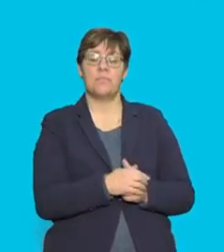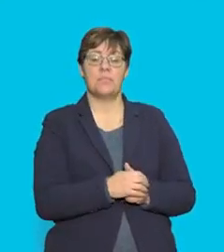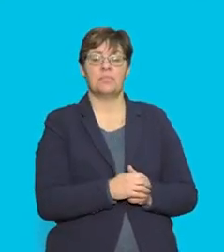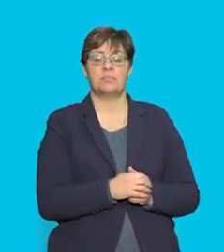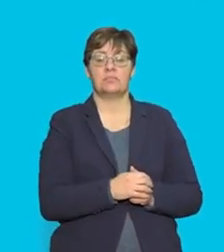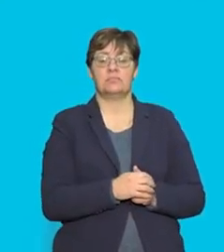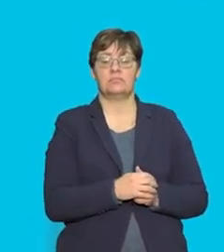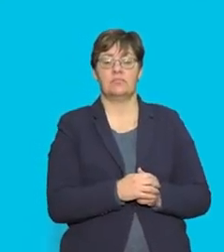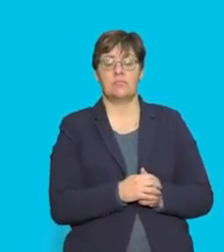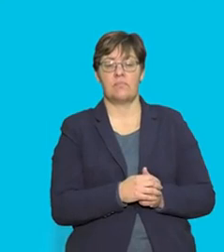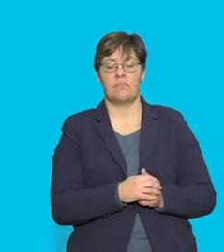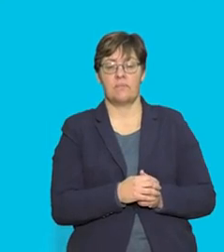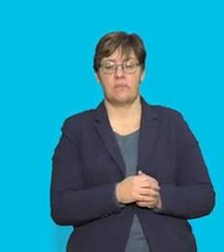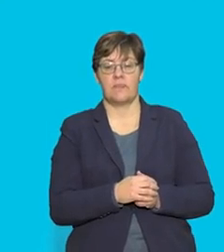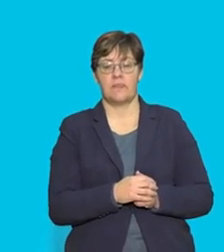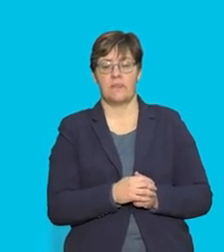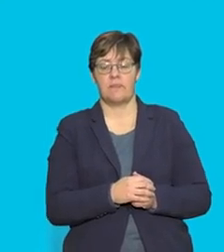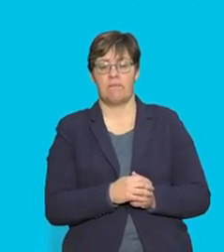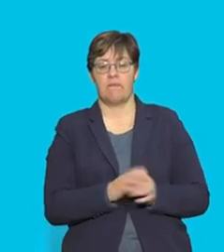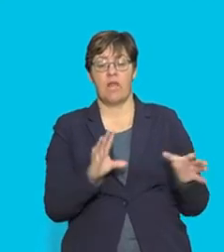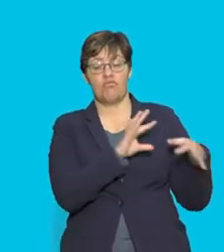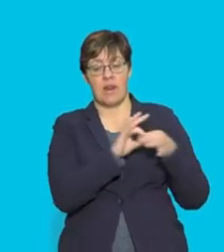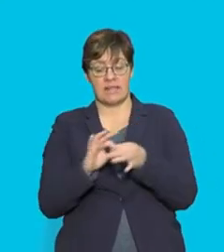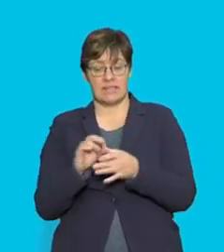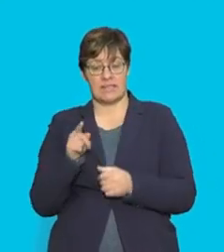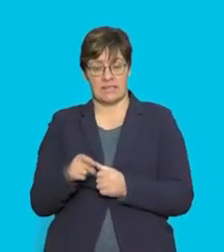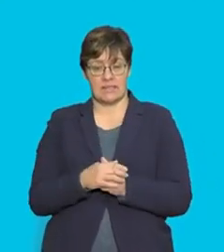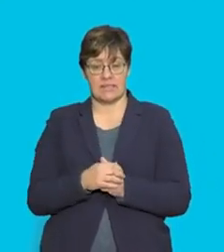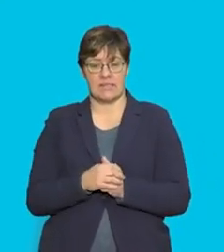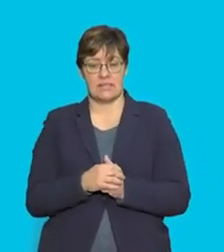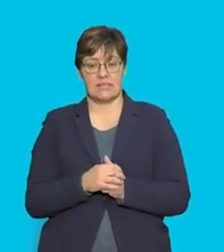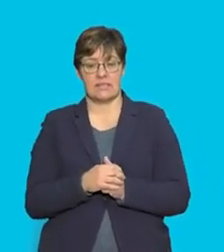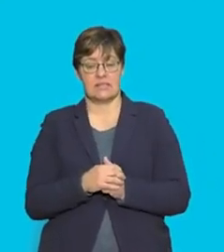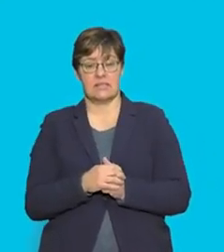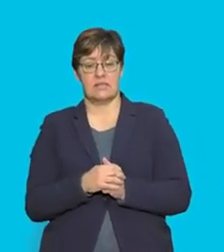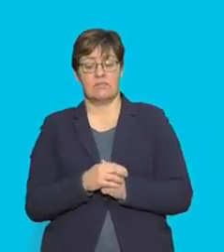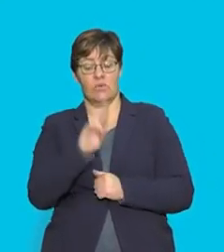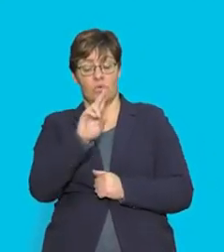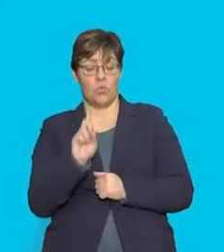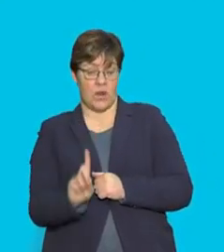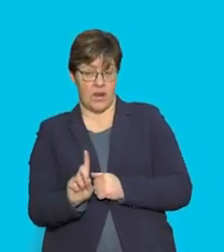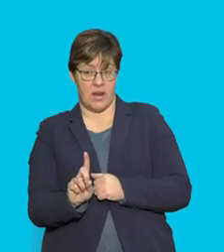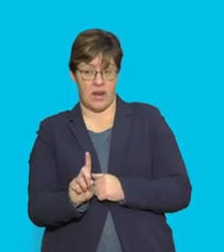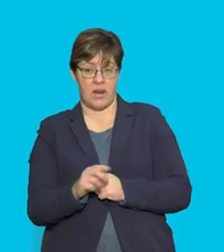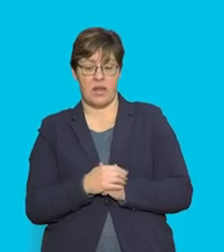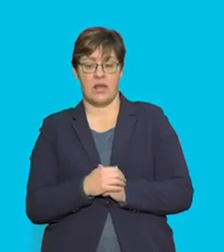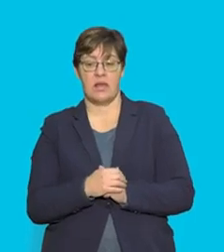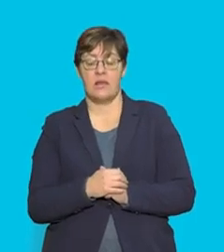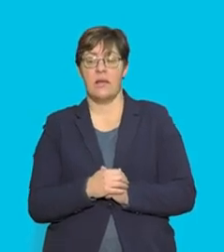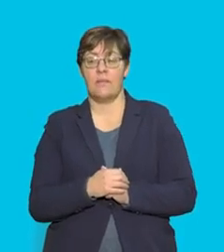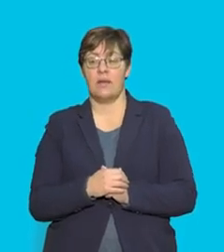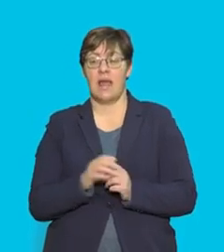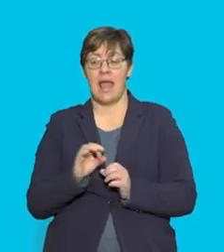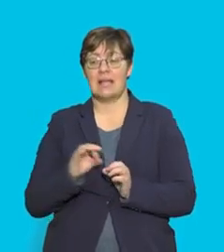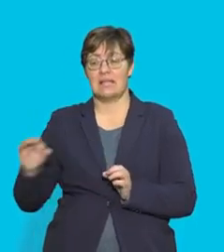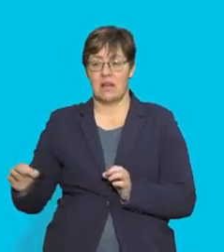call, if I want to relate it to U1 here, there's what we